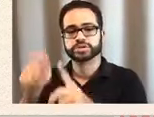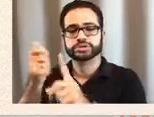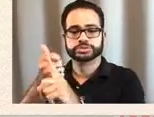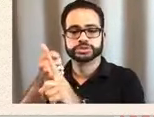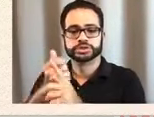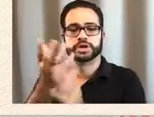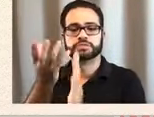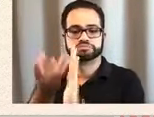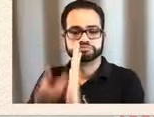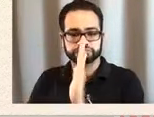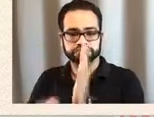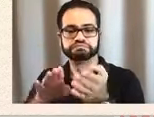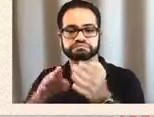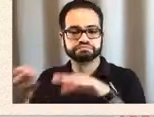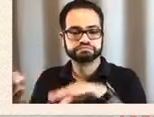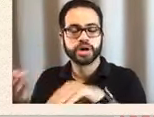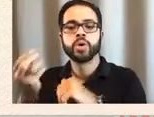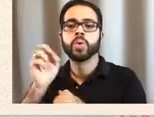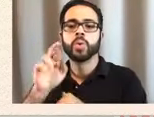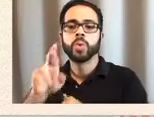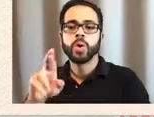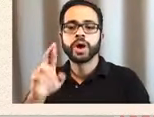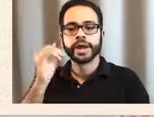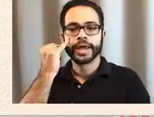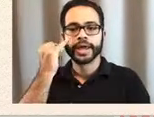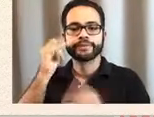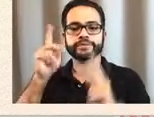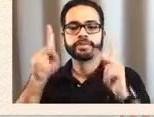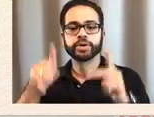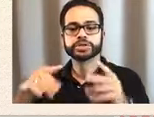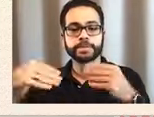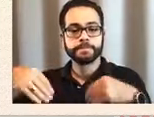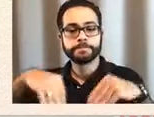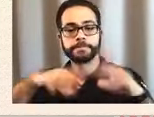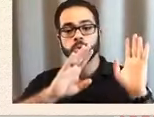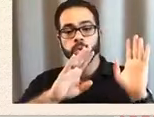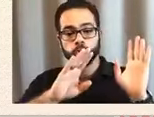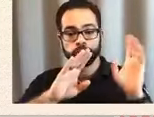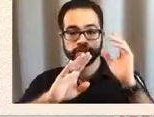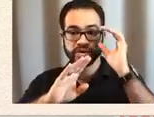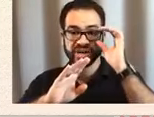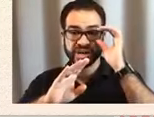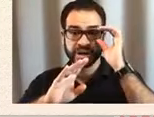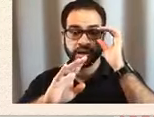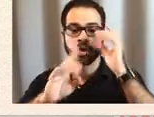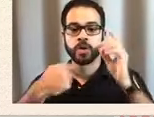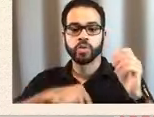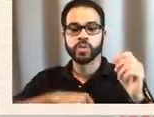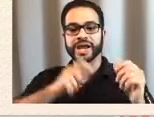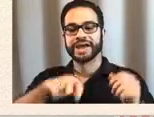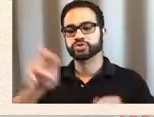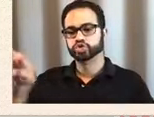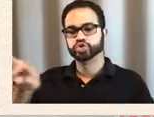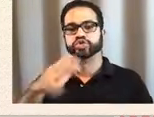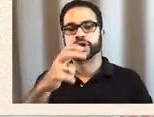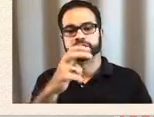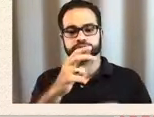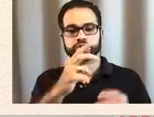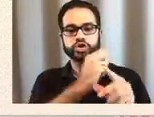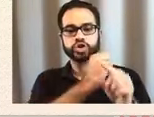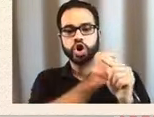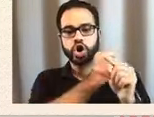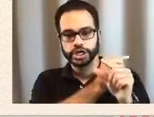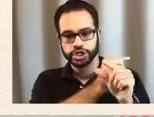if the ward moves, then we will have to transfer the guardianship, and then the